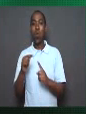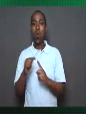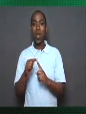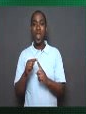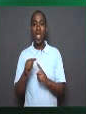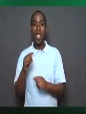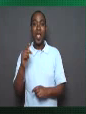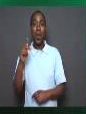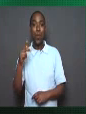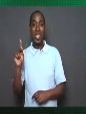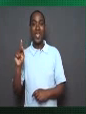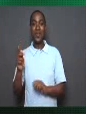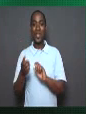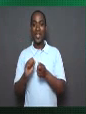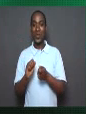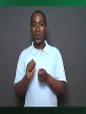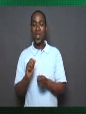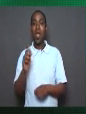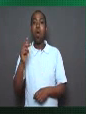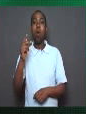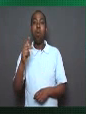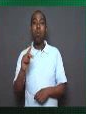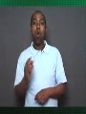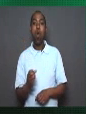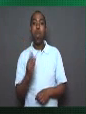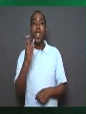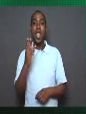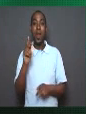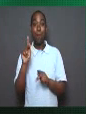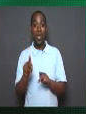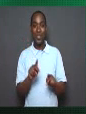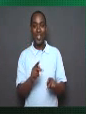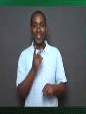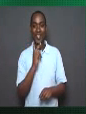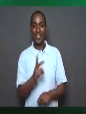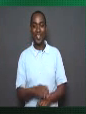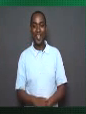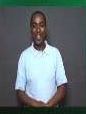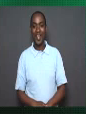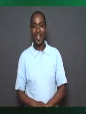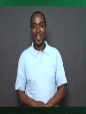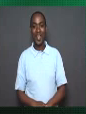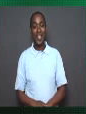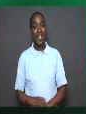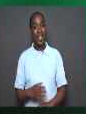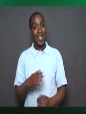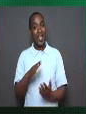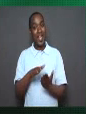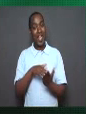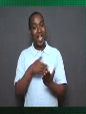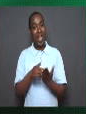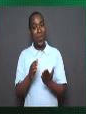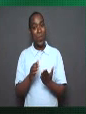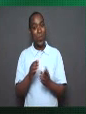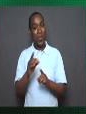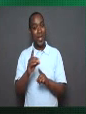with polypeptides. The intensity of the color is directly proportional